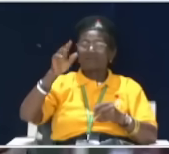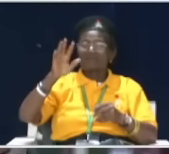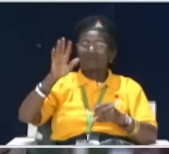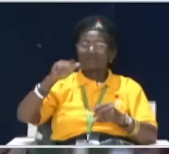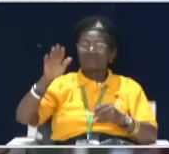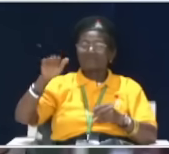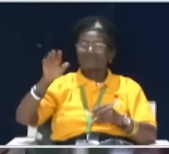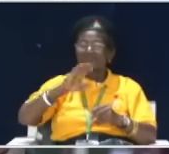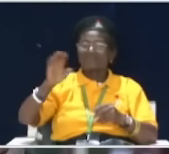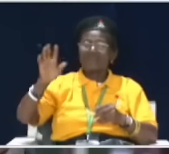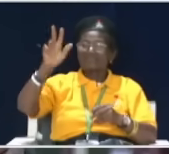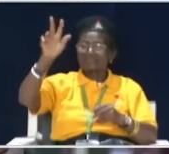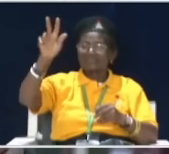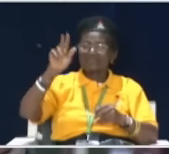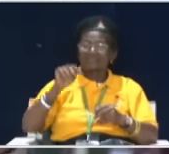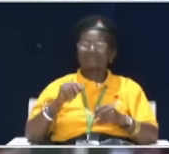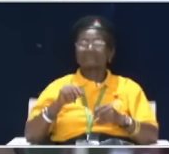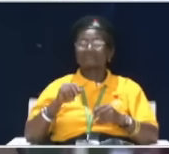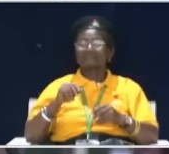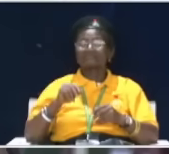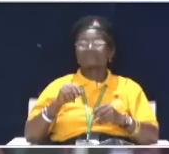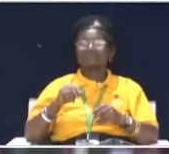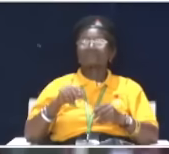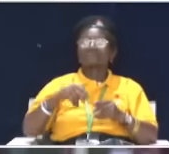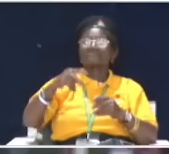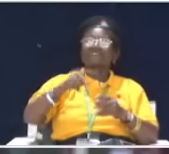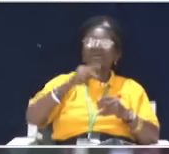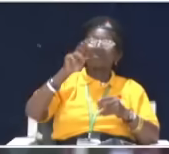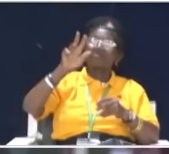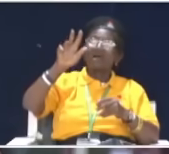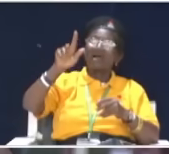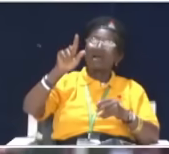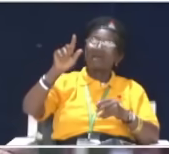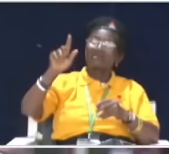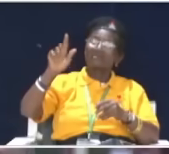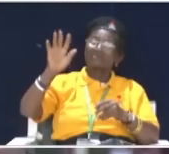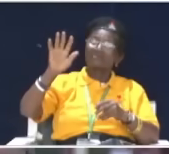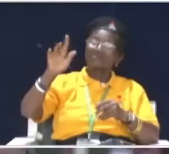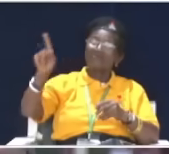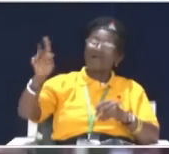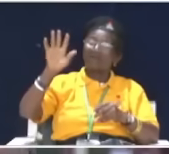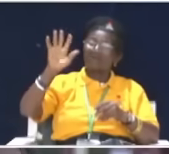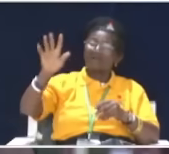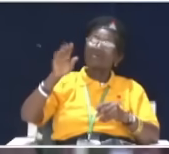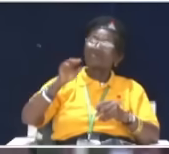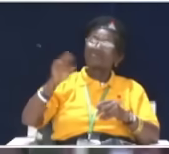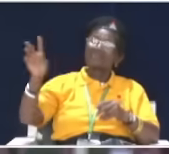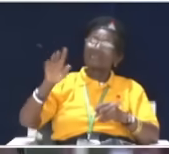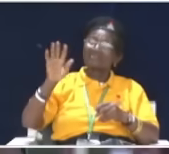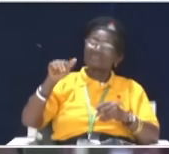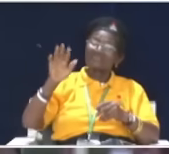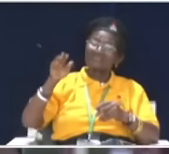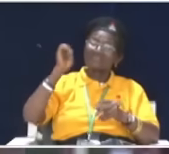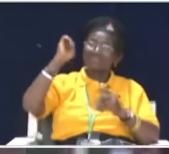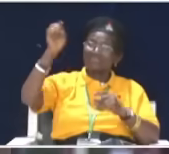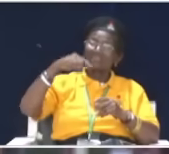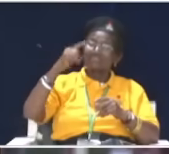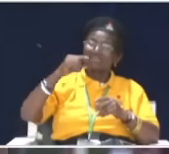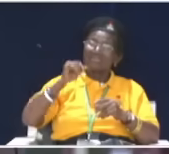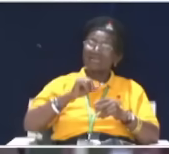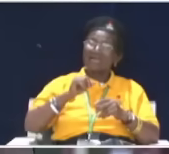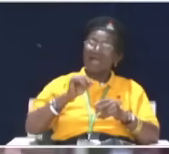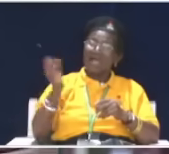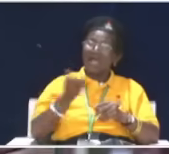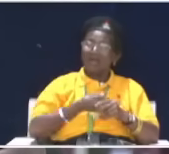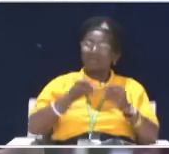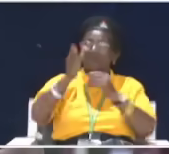ori 15:1. Psalm 115 verse 3. Orin David ori 15:1. He says our God is in the heavens.